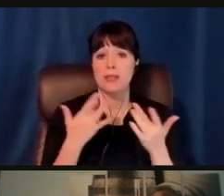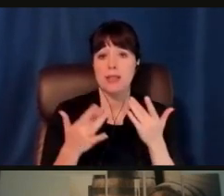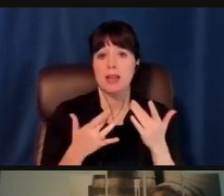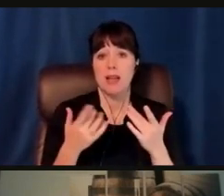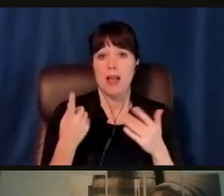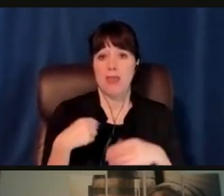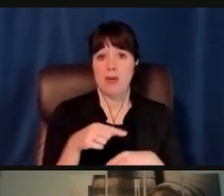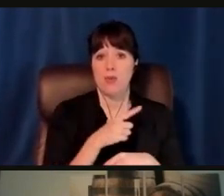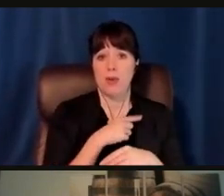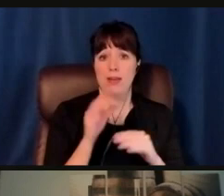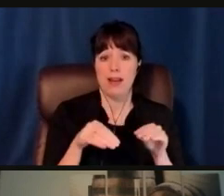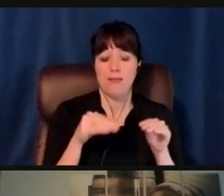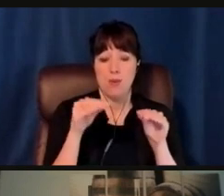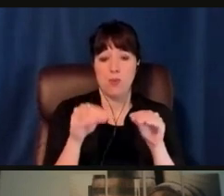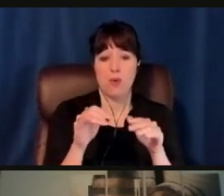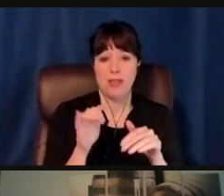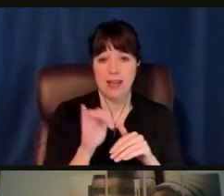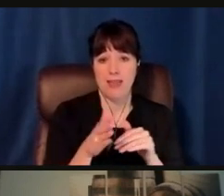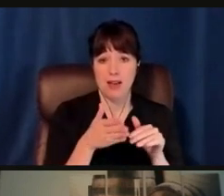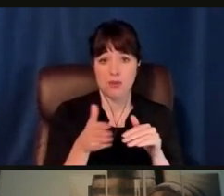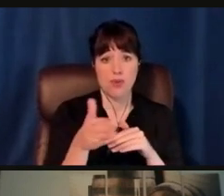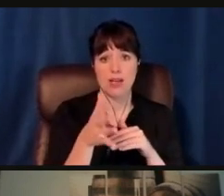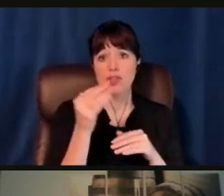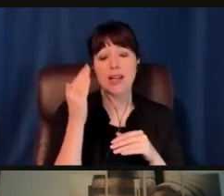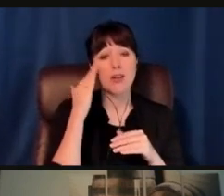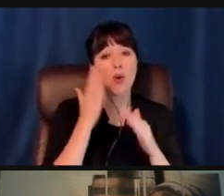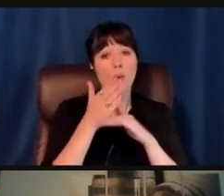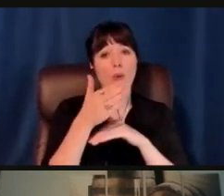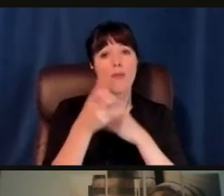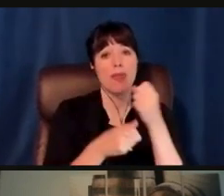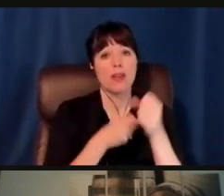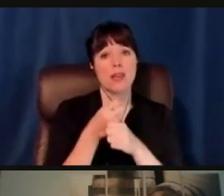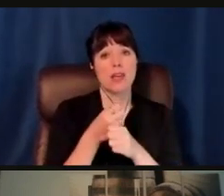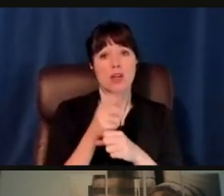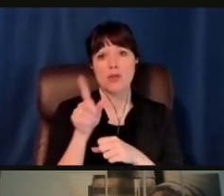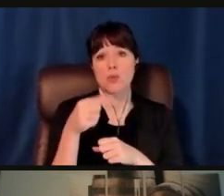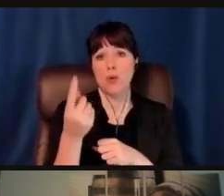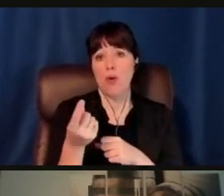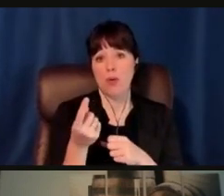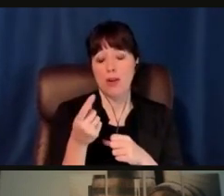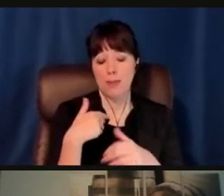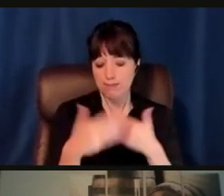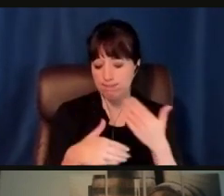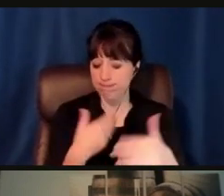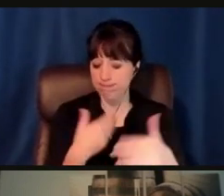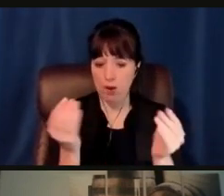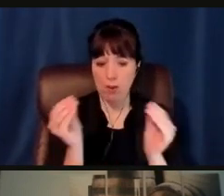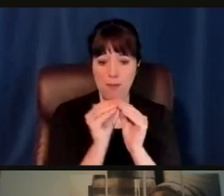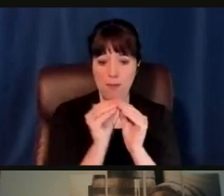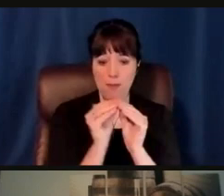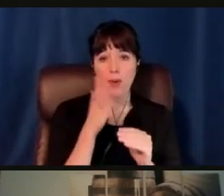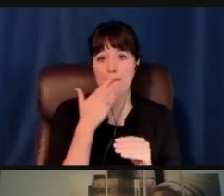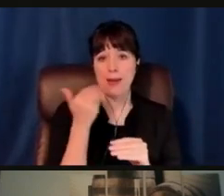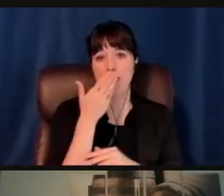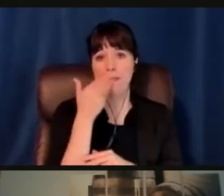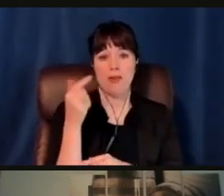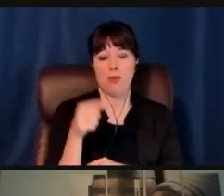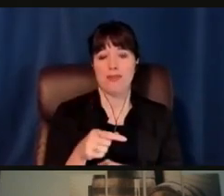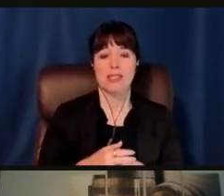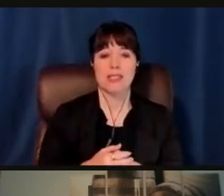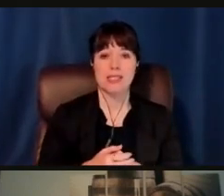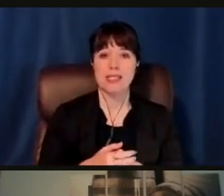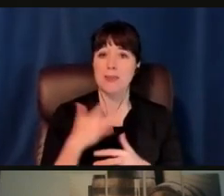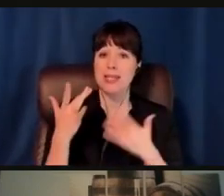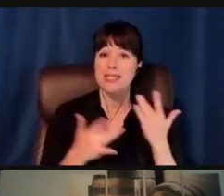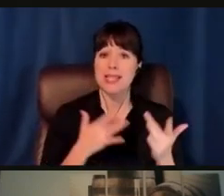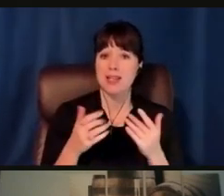to be kind of moving in that direction. And I know that over the years, this is only going to pick up steam and we're going to become better and better at this. I'm